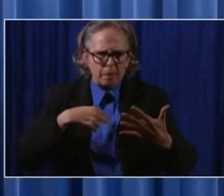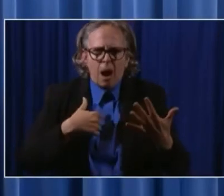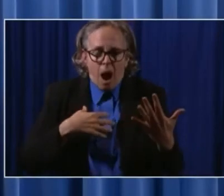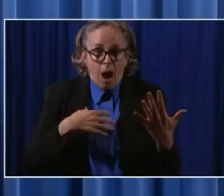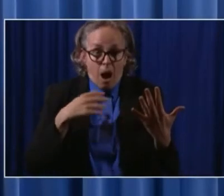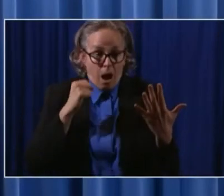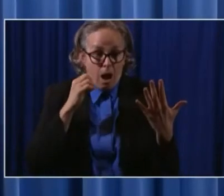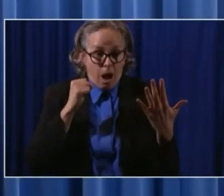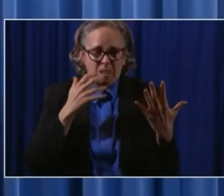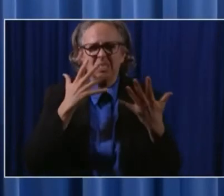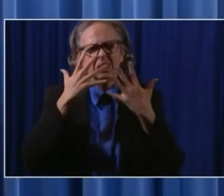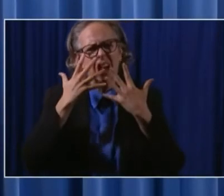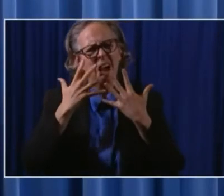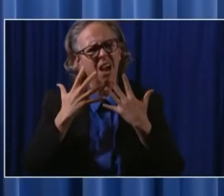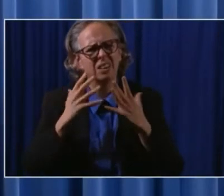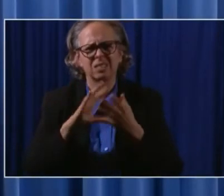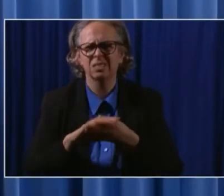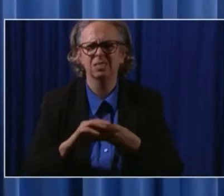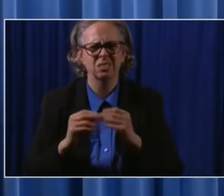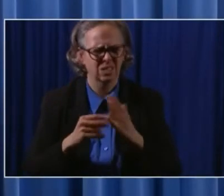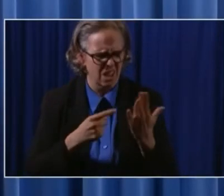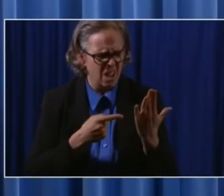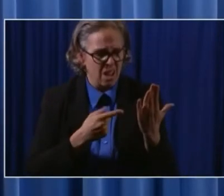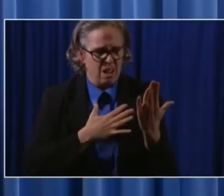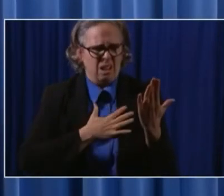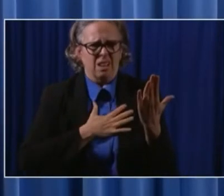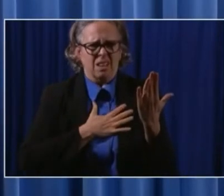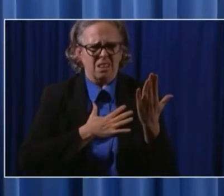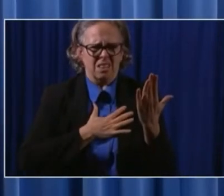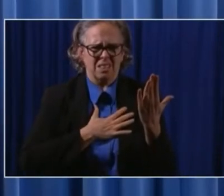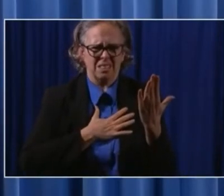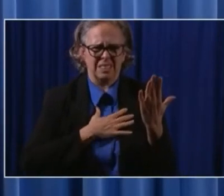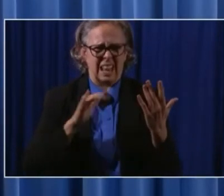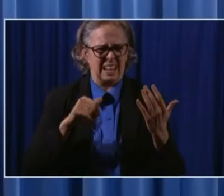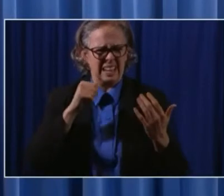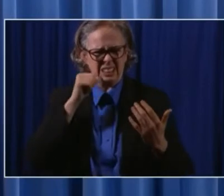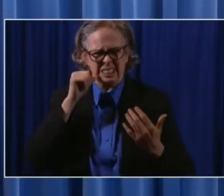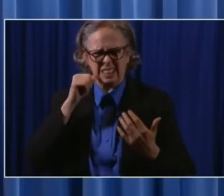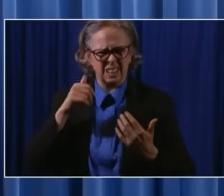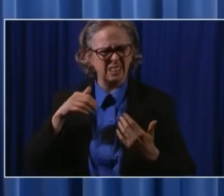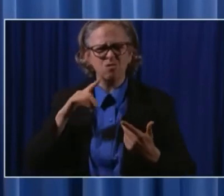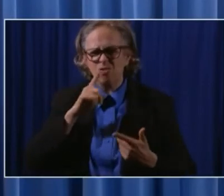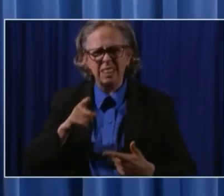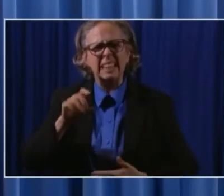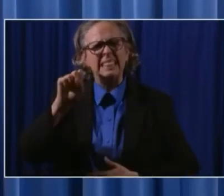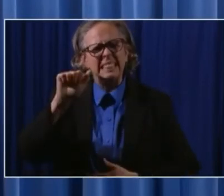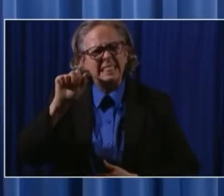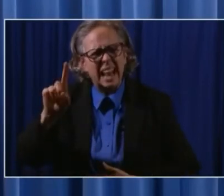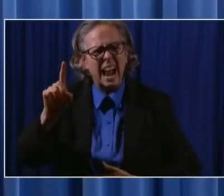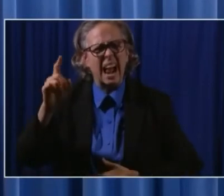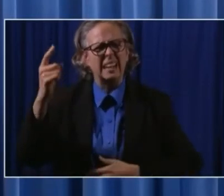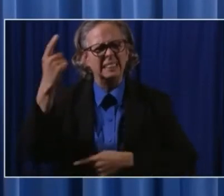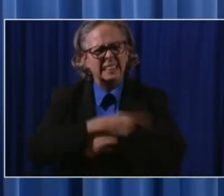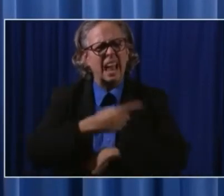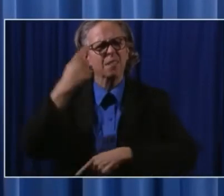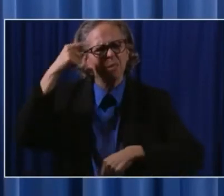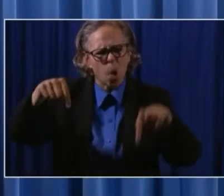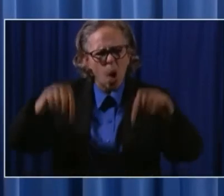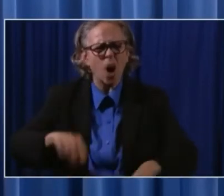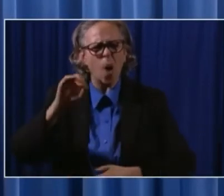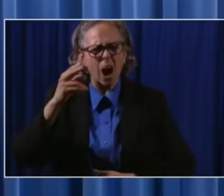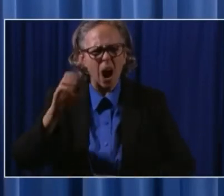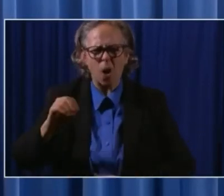story. I mean, I said yesterday this is a sad day for Ohio when you have the Speaker of the Ohio House